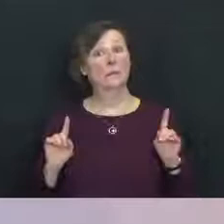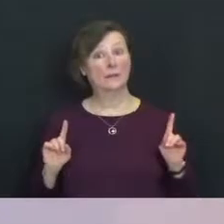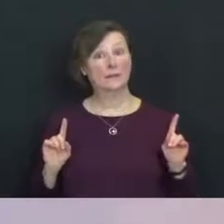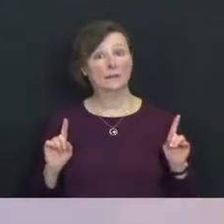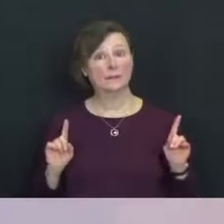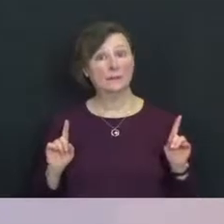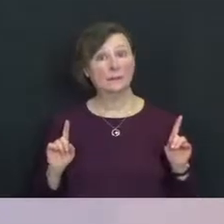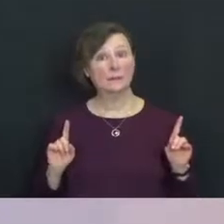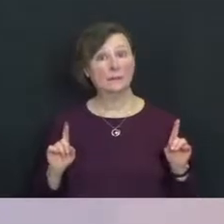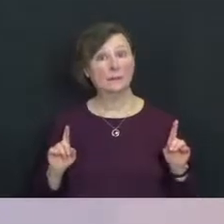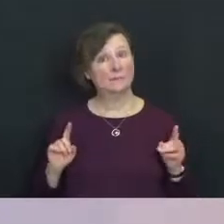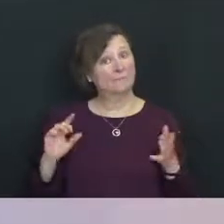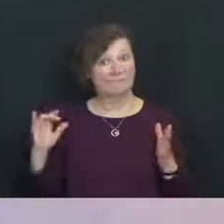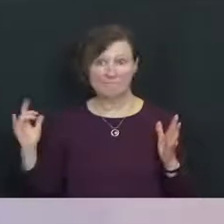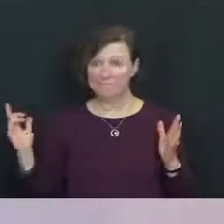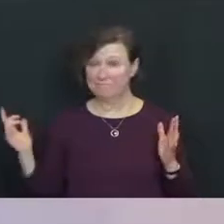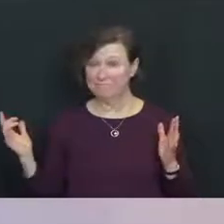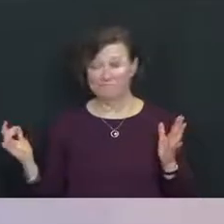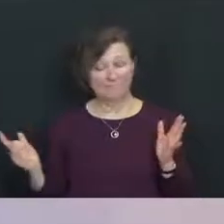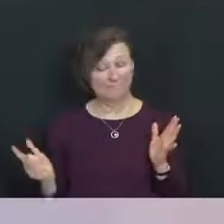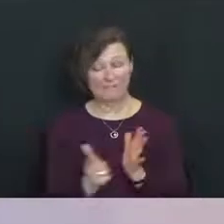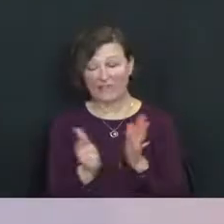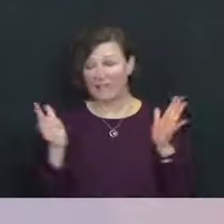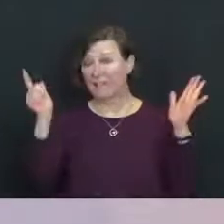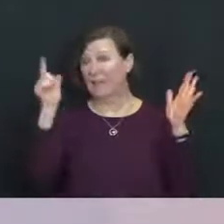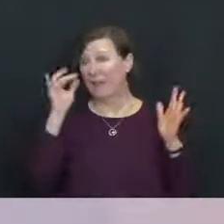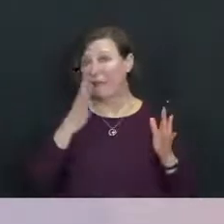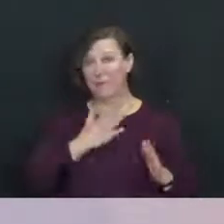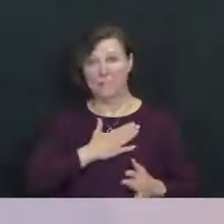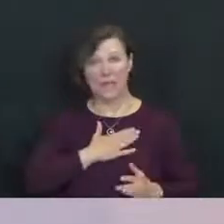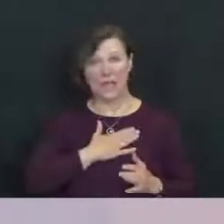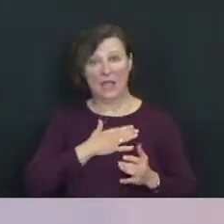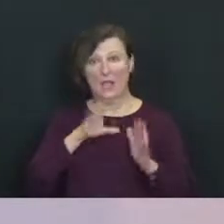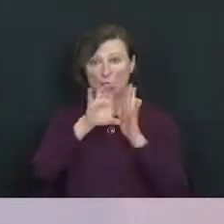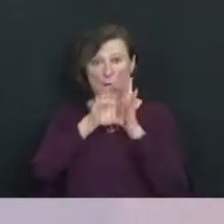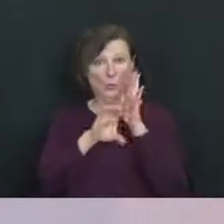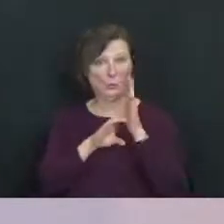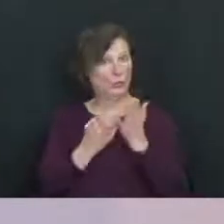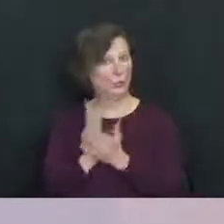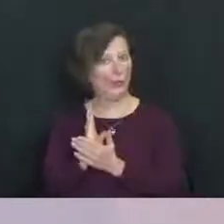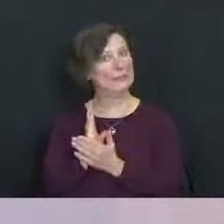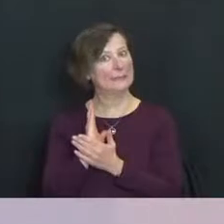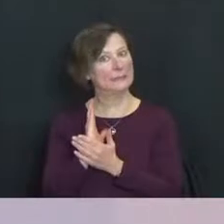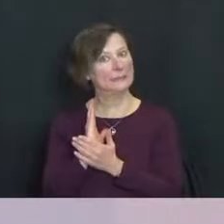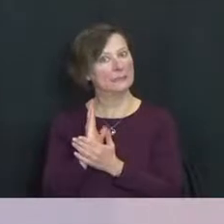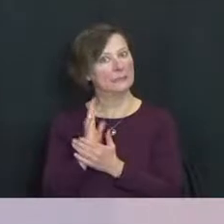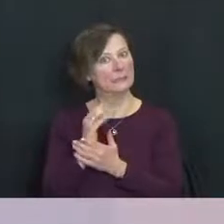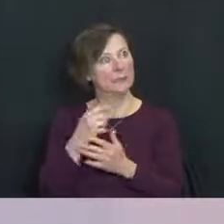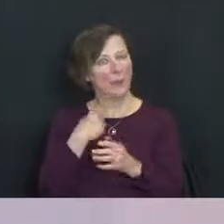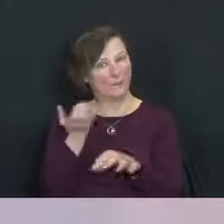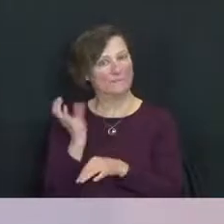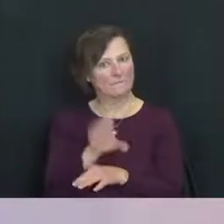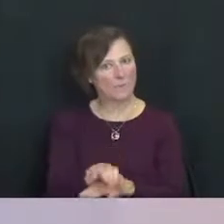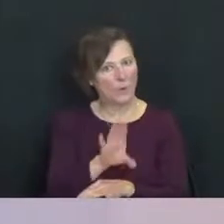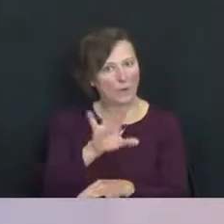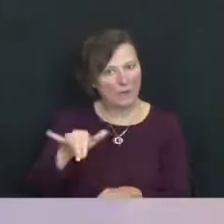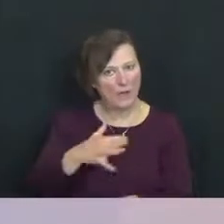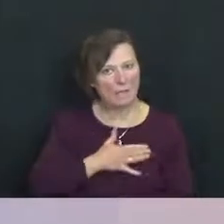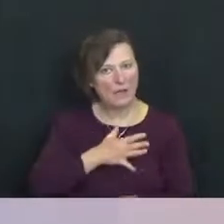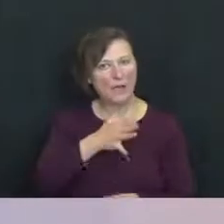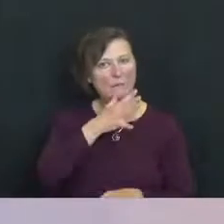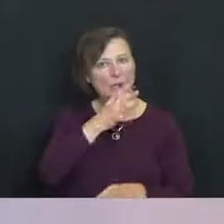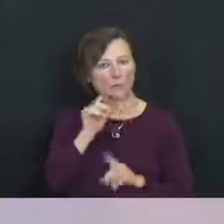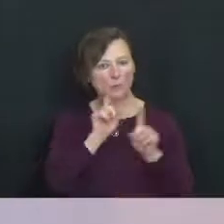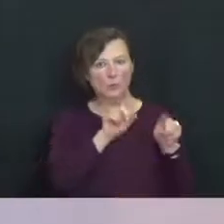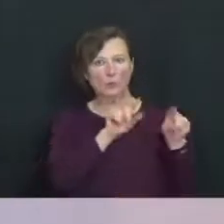in direct violation of my constitutional rights, I was compelled by my mother to attend an official